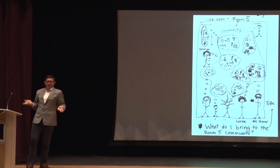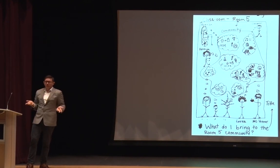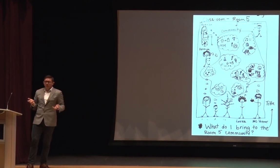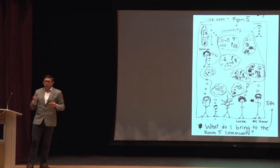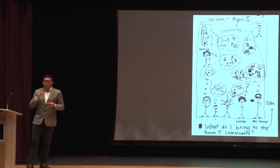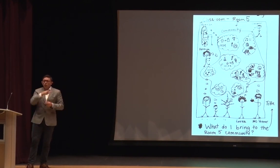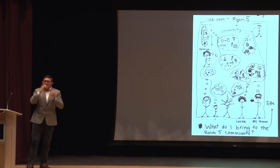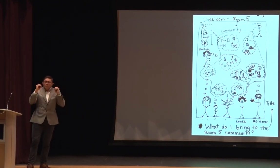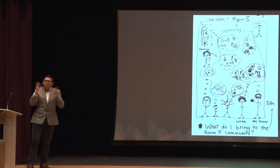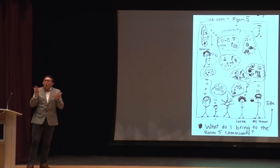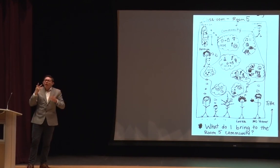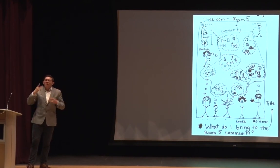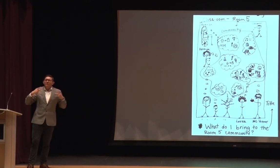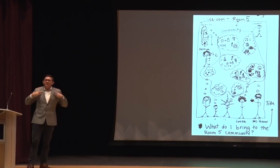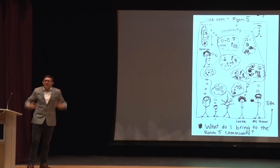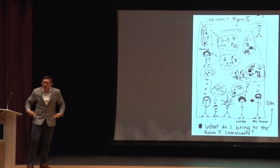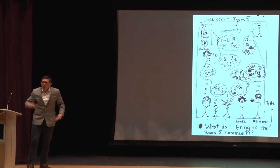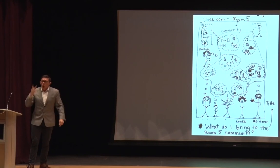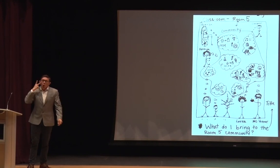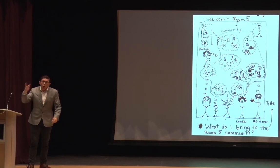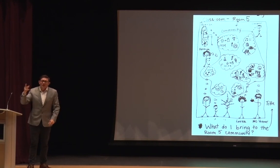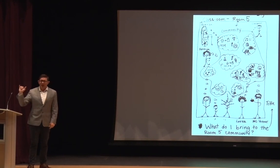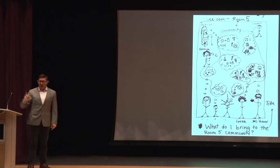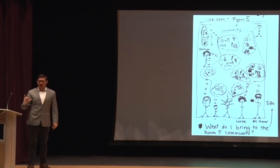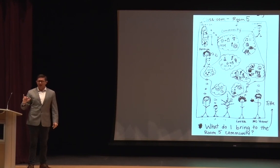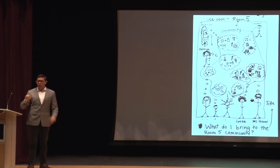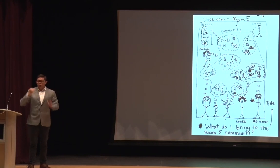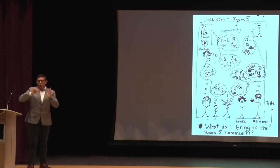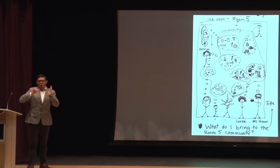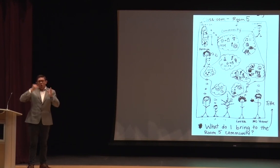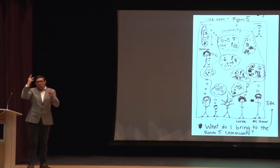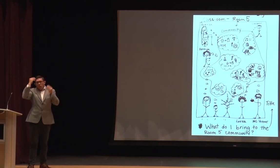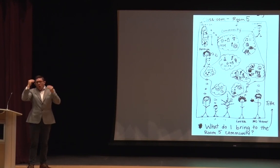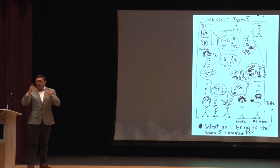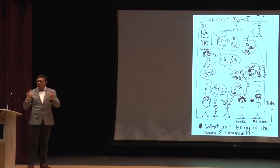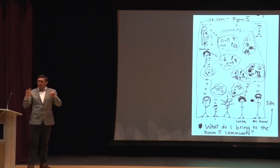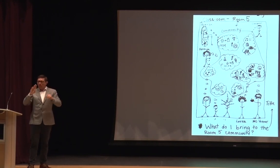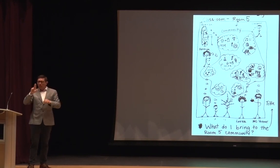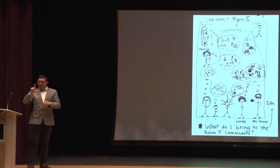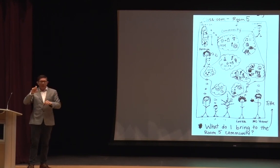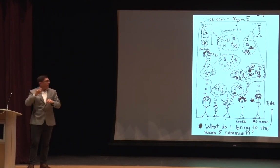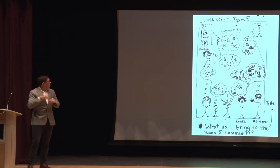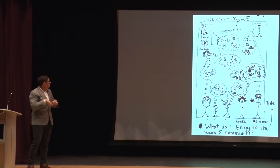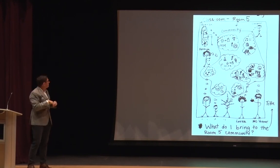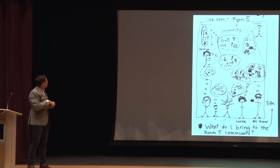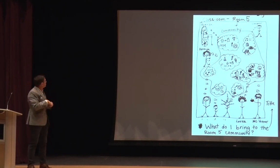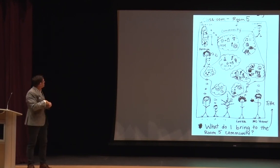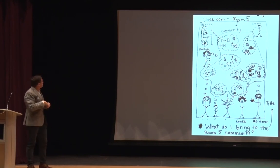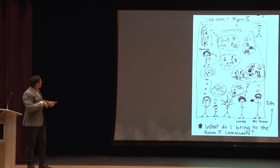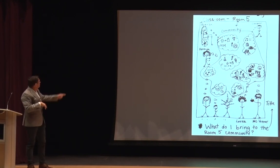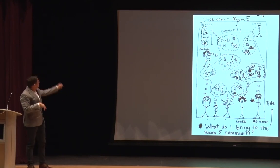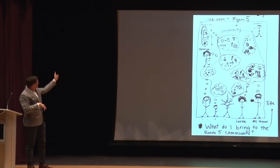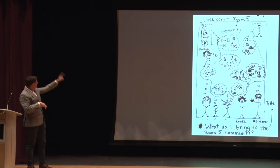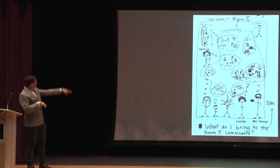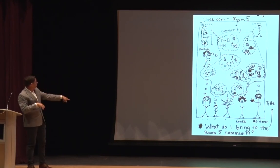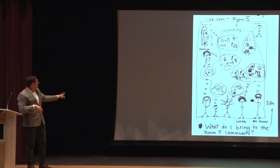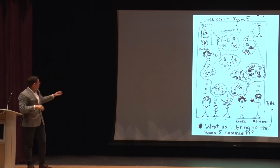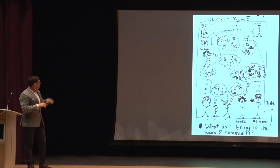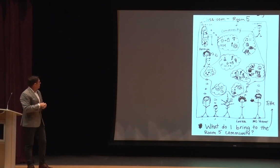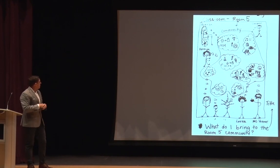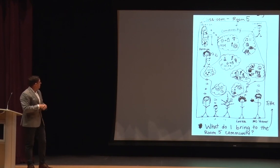community means. It's a very abstract term. So we're trying to see what it physically looks like through drawing using these thought